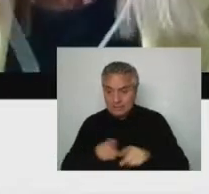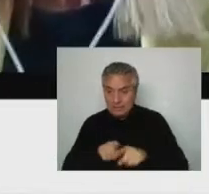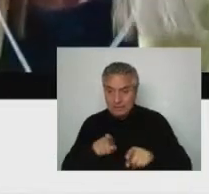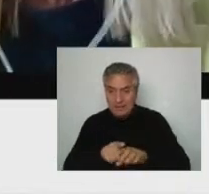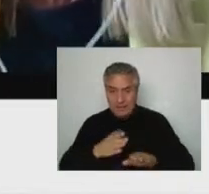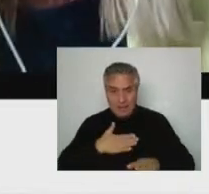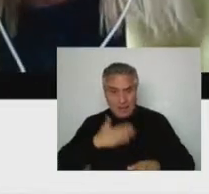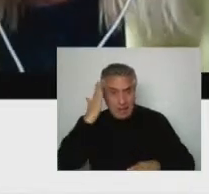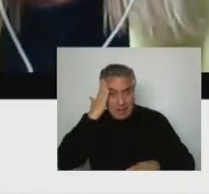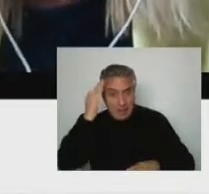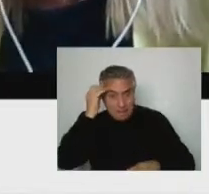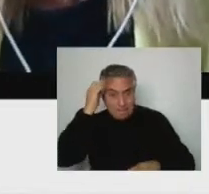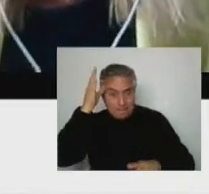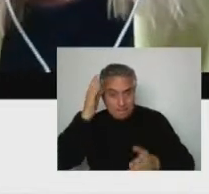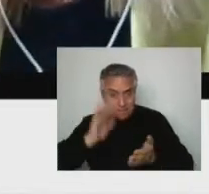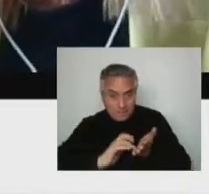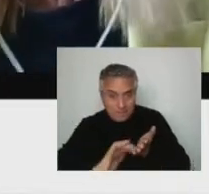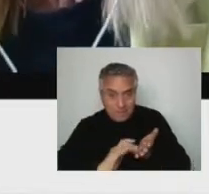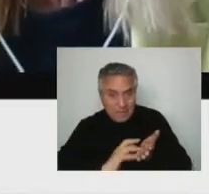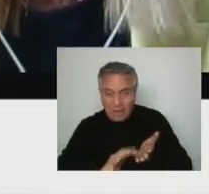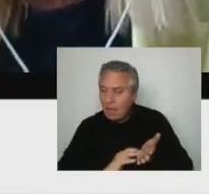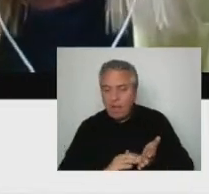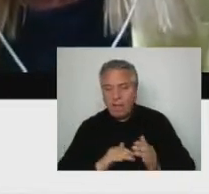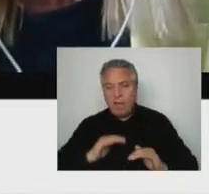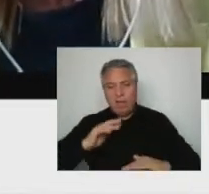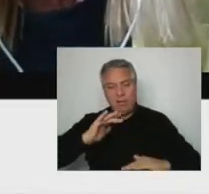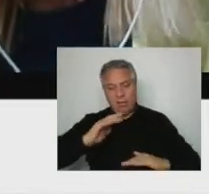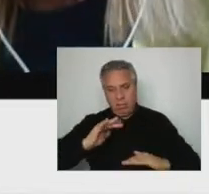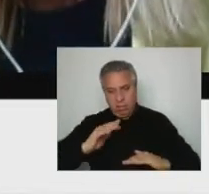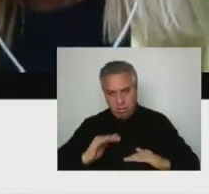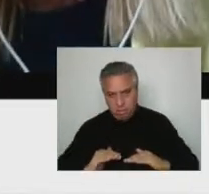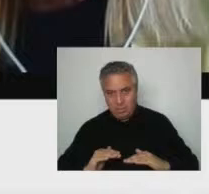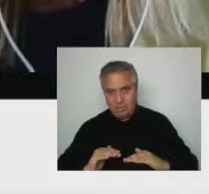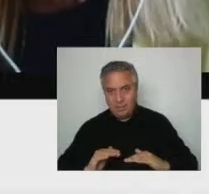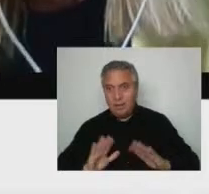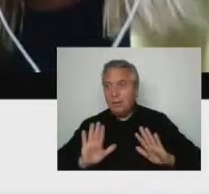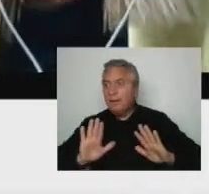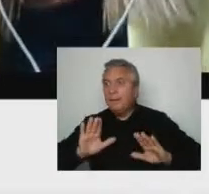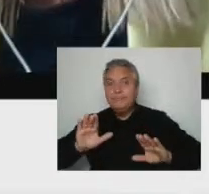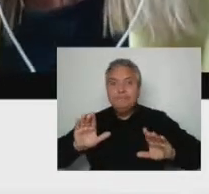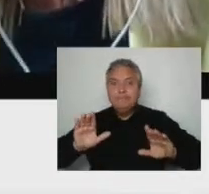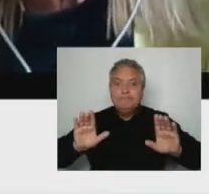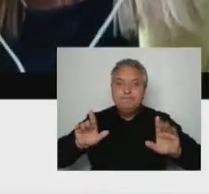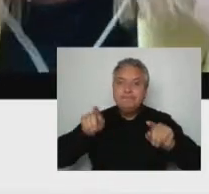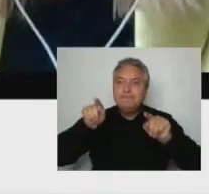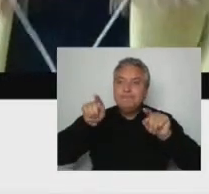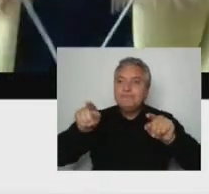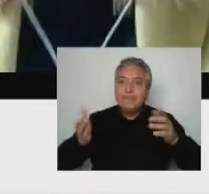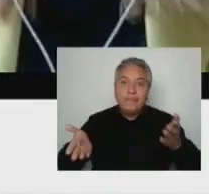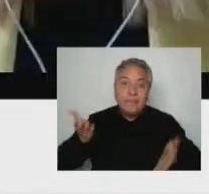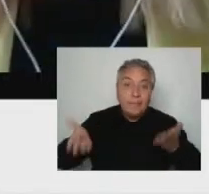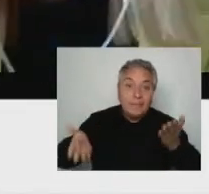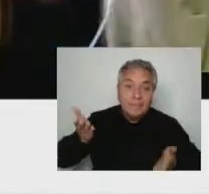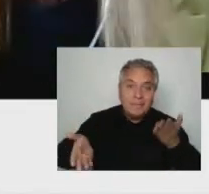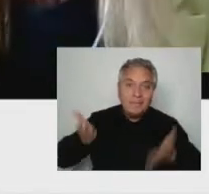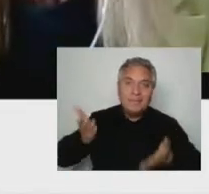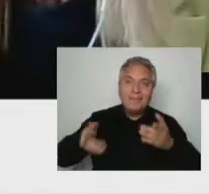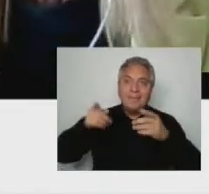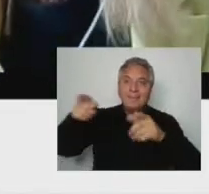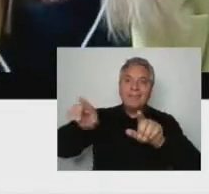to teach and learn. And there I answer to the issue of teachers. There is a